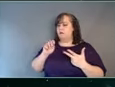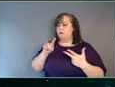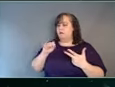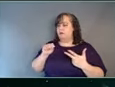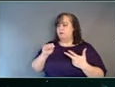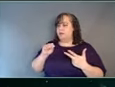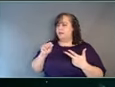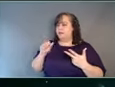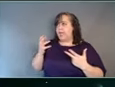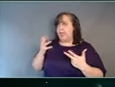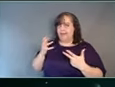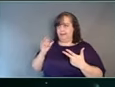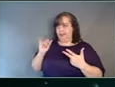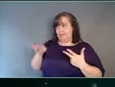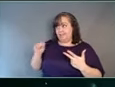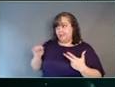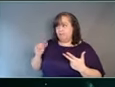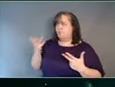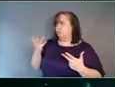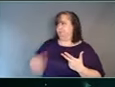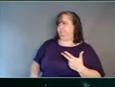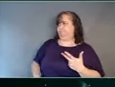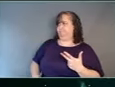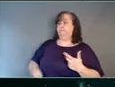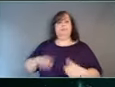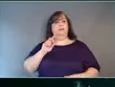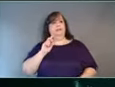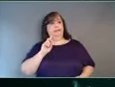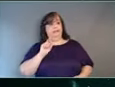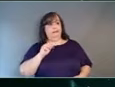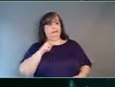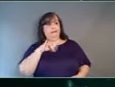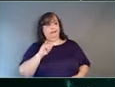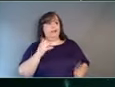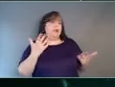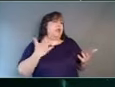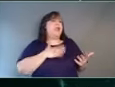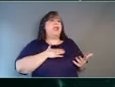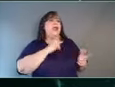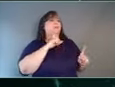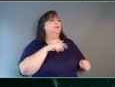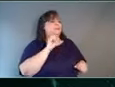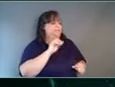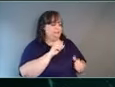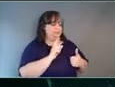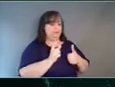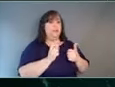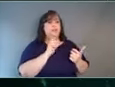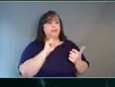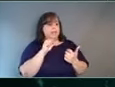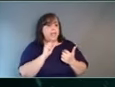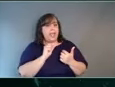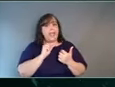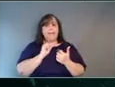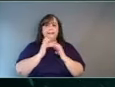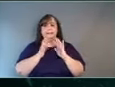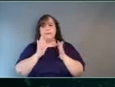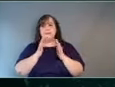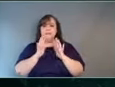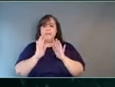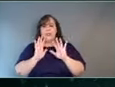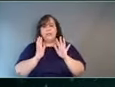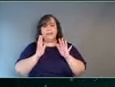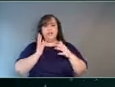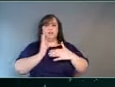Danny, would you like to answer that Yes. one? Yeah, I'd be happy to answer that. So, there is a little bit of a